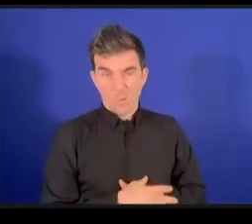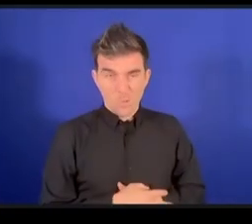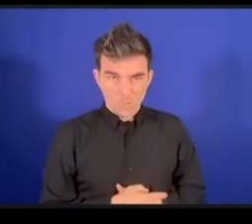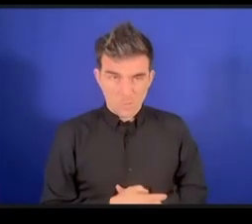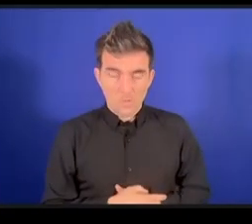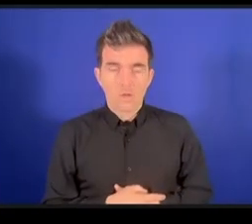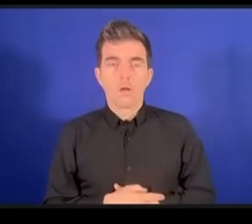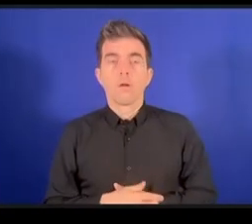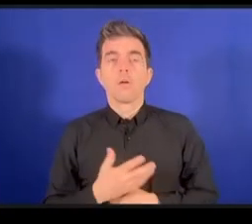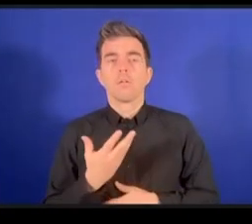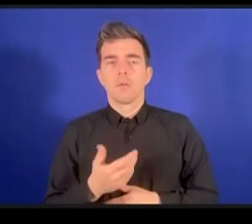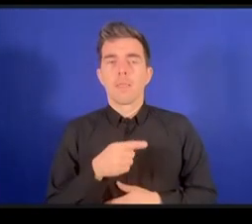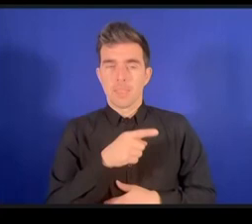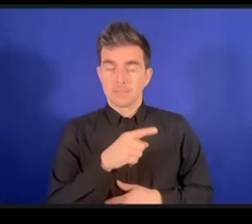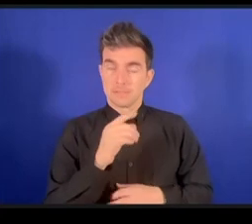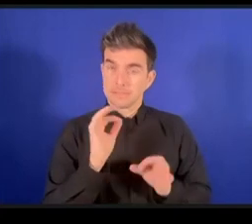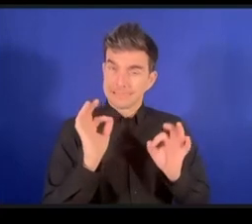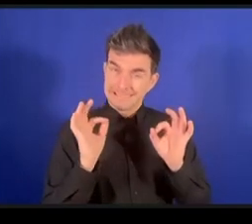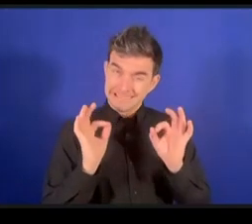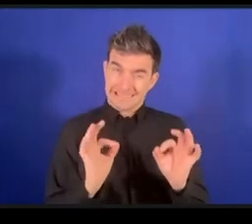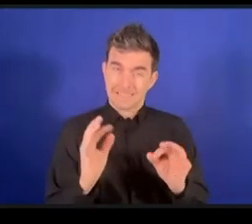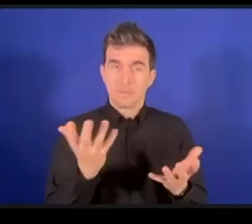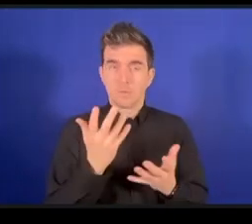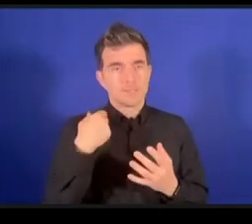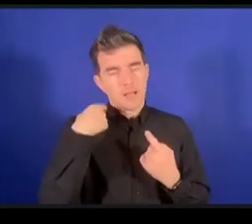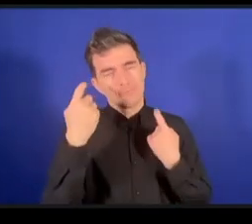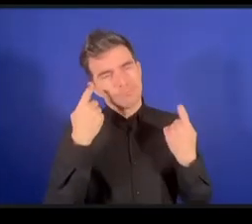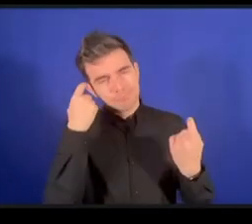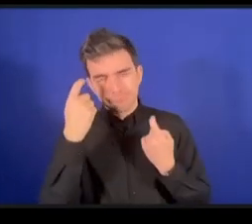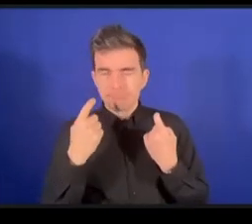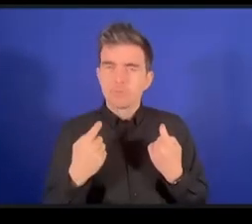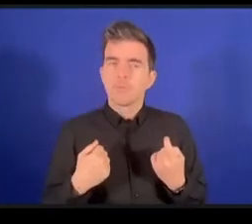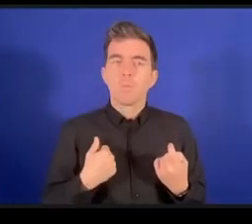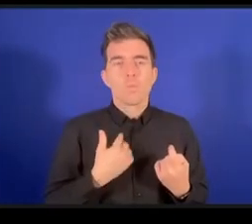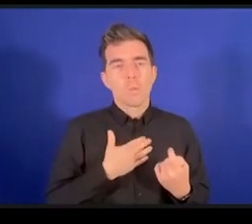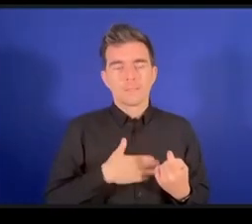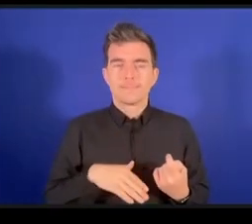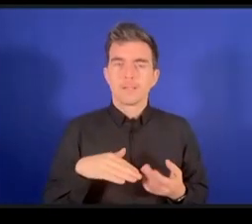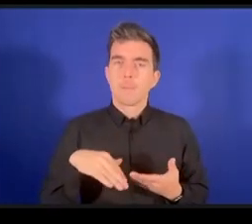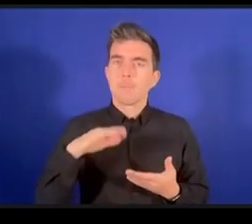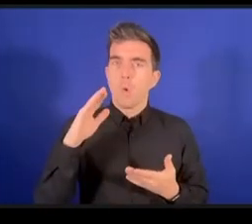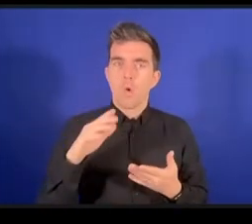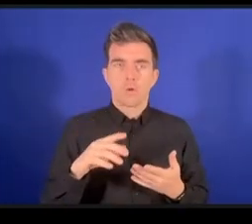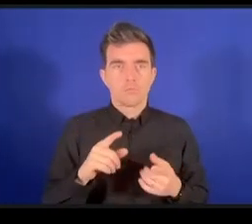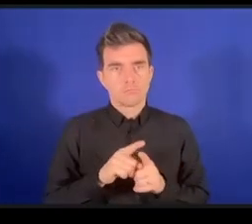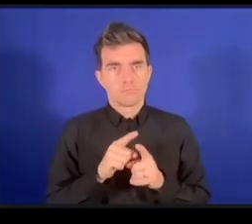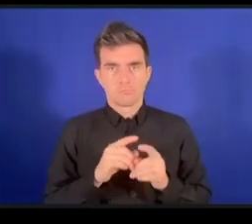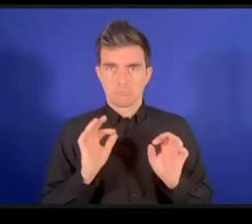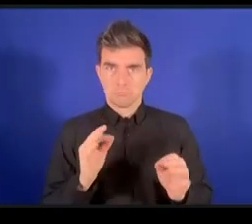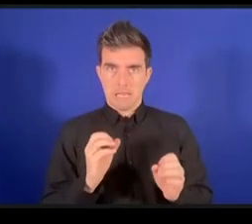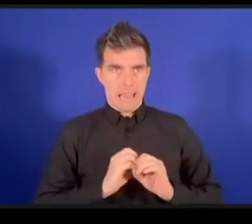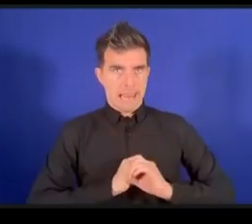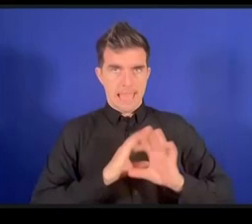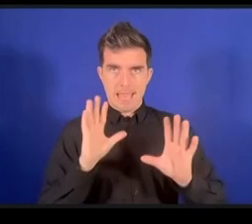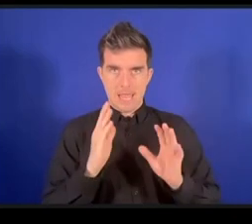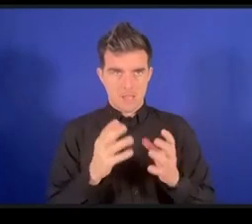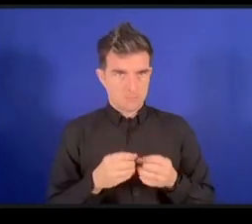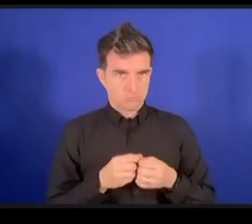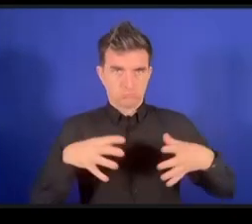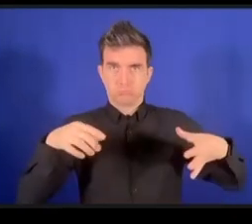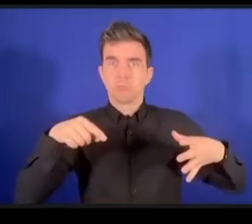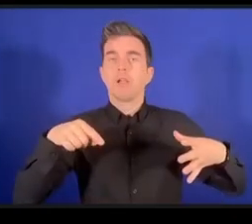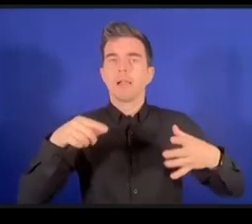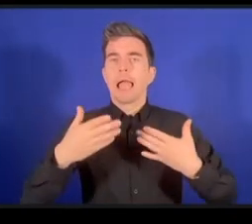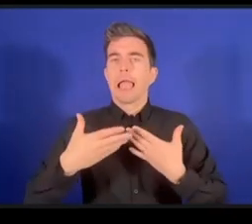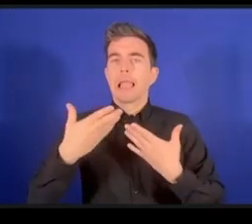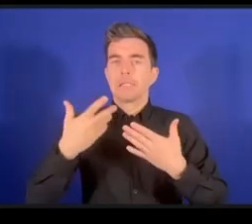capacities. And just to step out of a little bit broader domain that we are discussing here in the dynamic